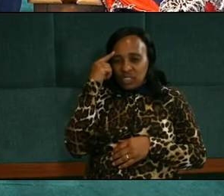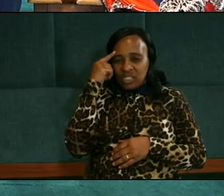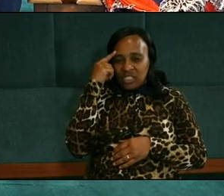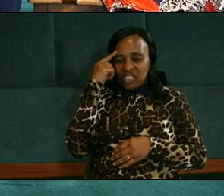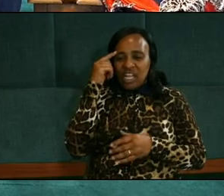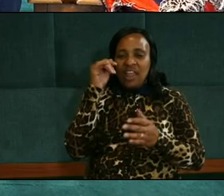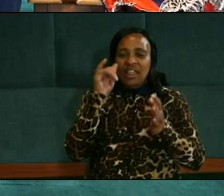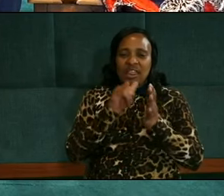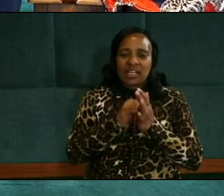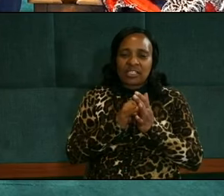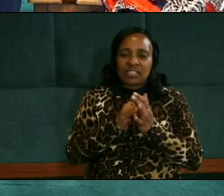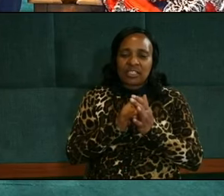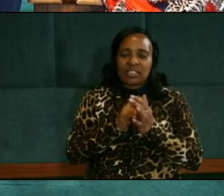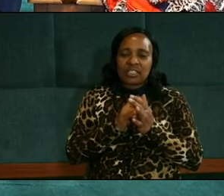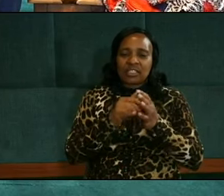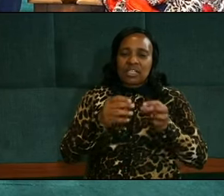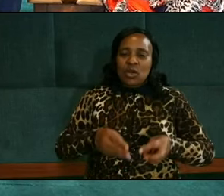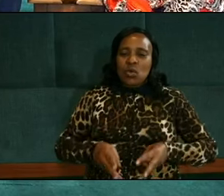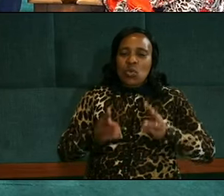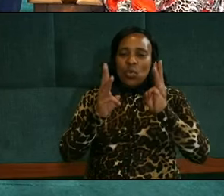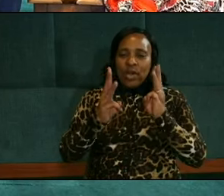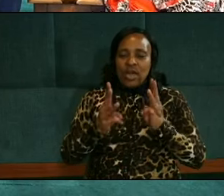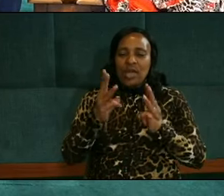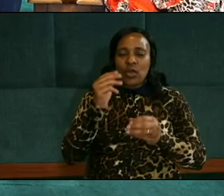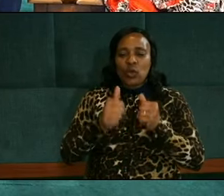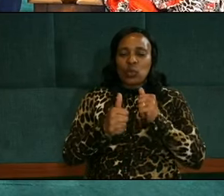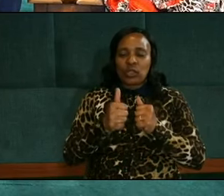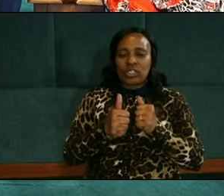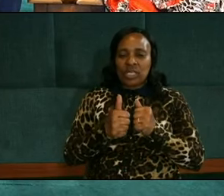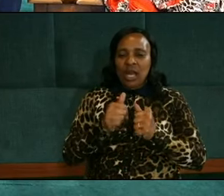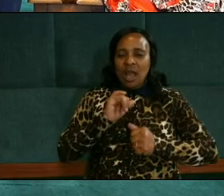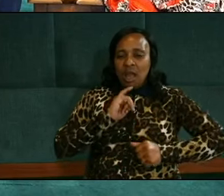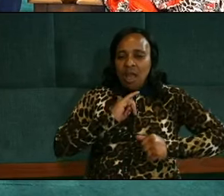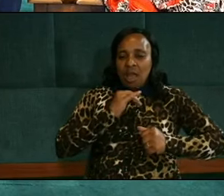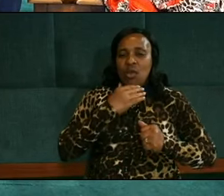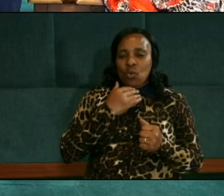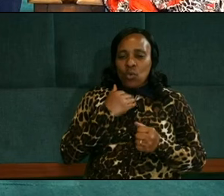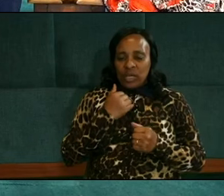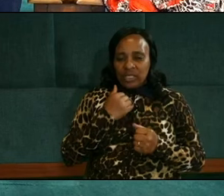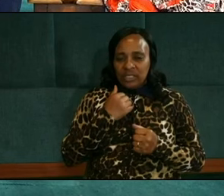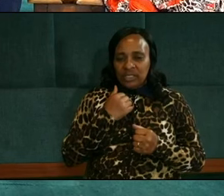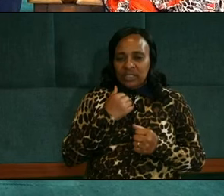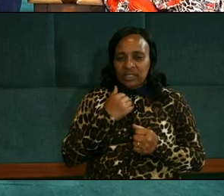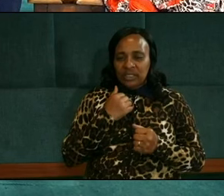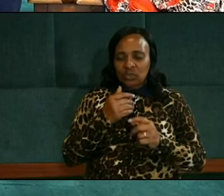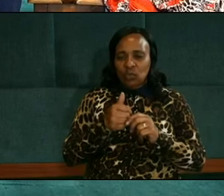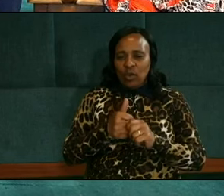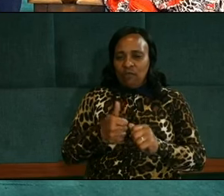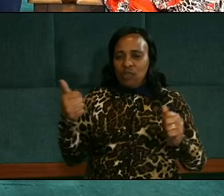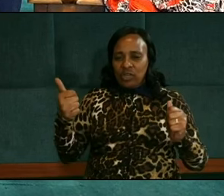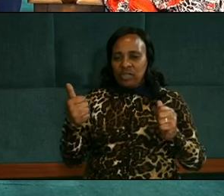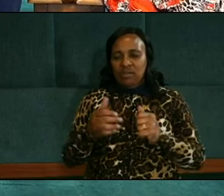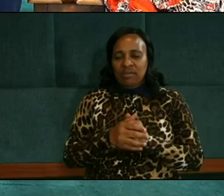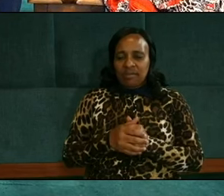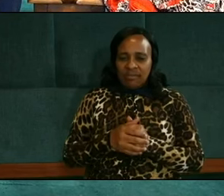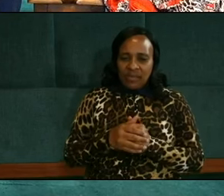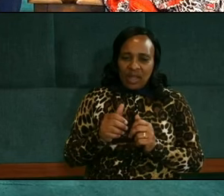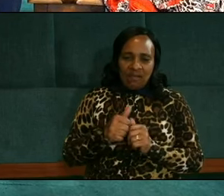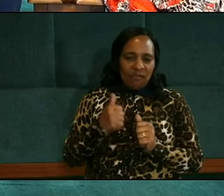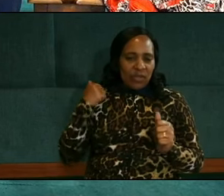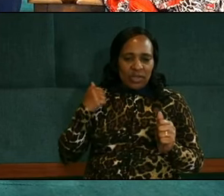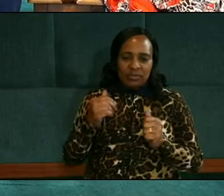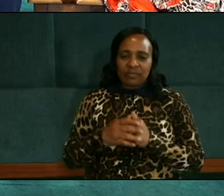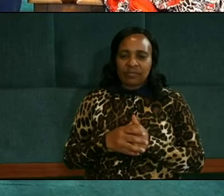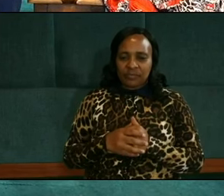let's say, for instance, you really want maybe a phone. It's just a phone, right? Mm-hmm.